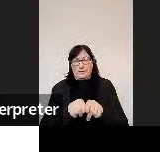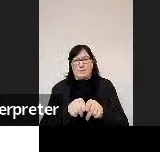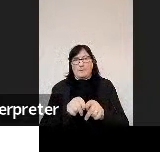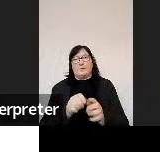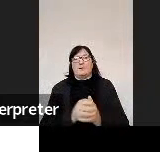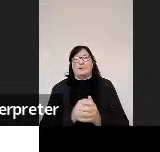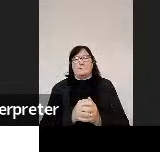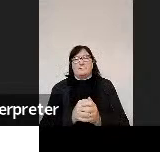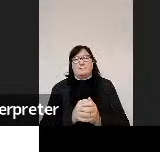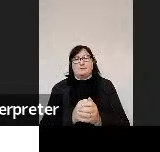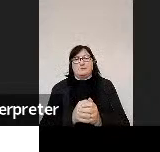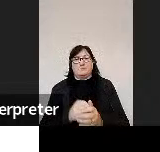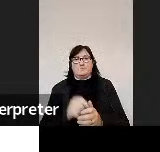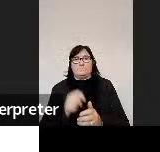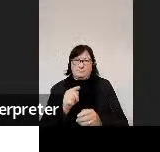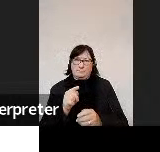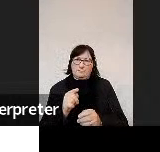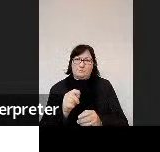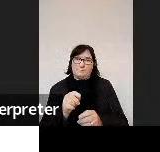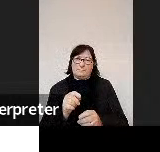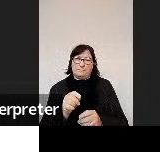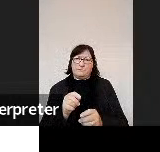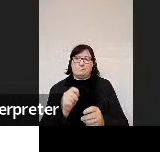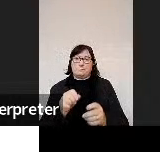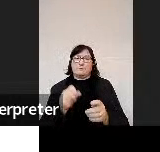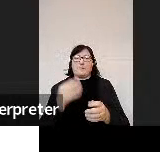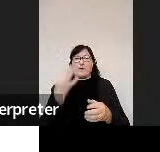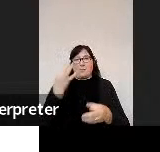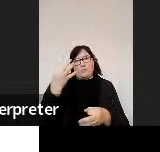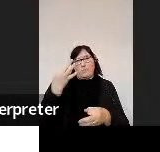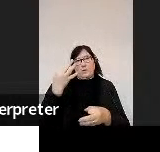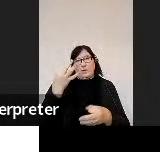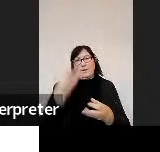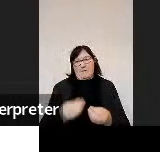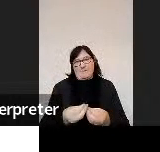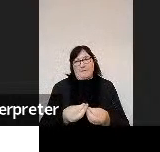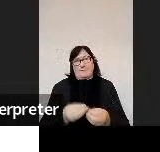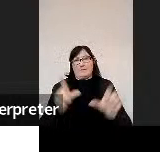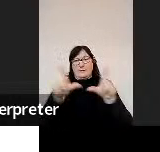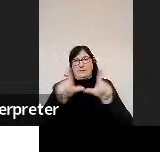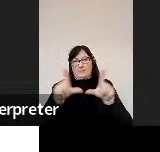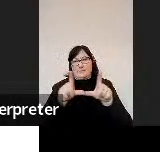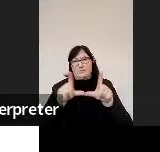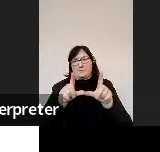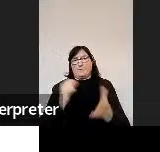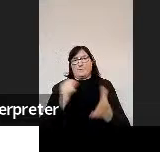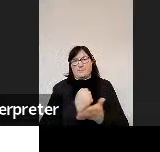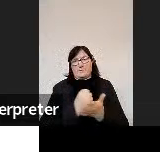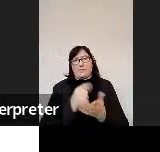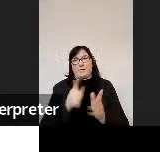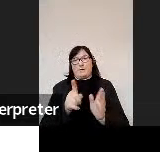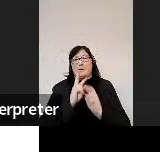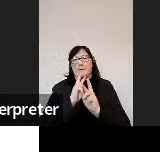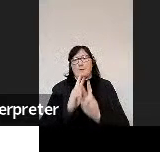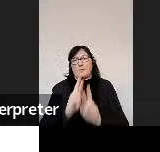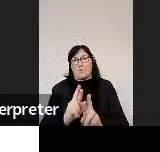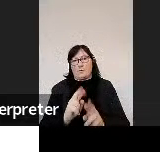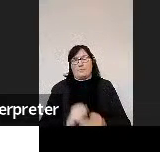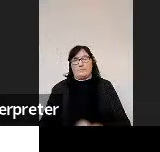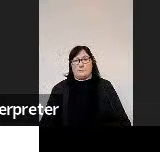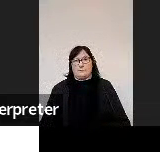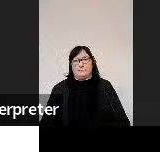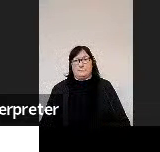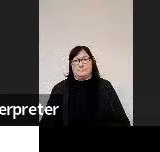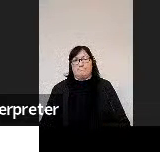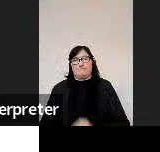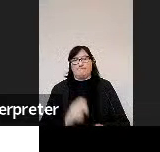types are segmented into 3 categories. There's licensing, registration, and reporting. And you may navigate